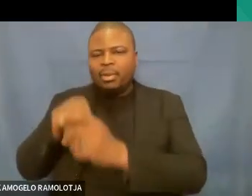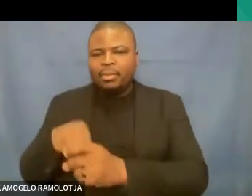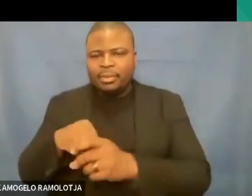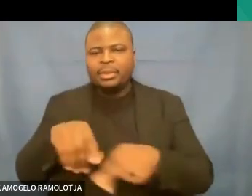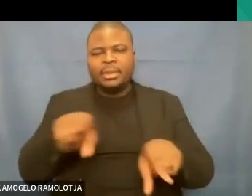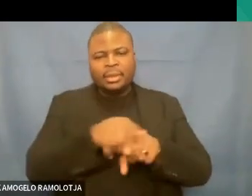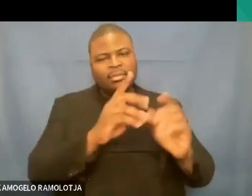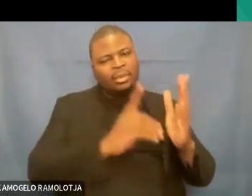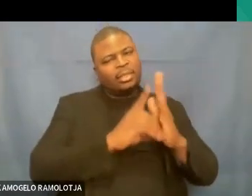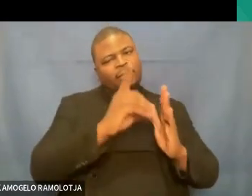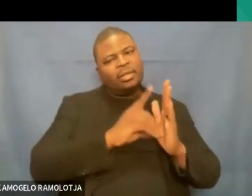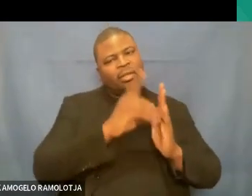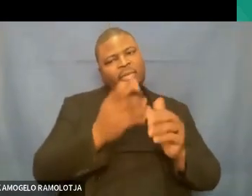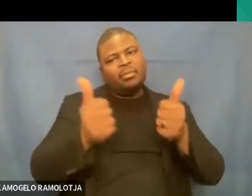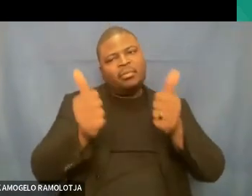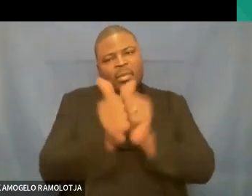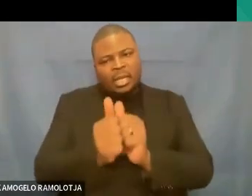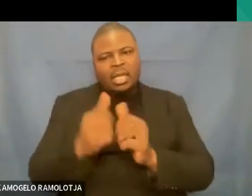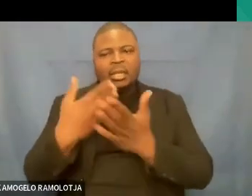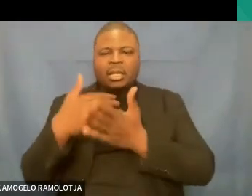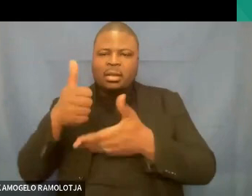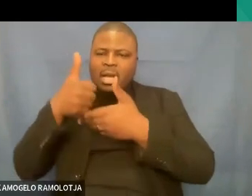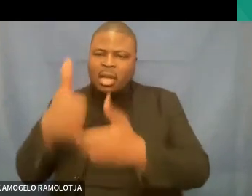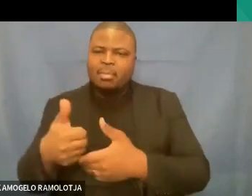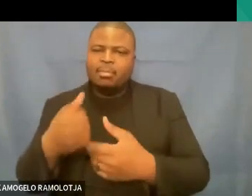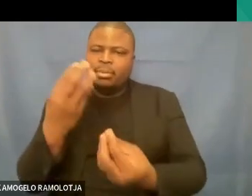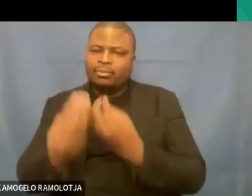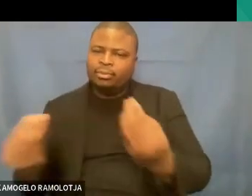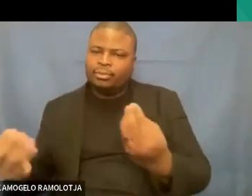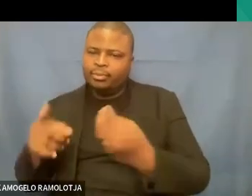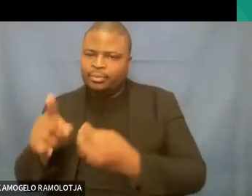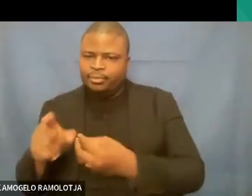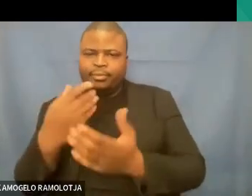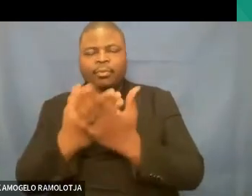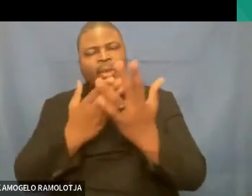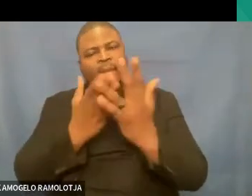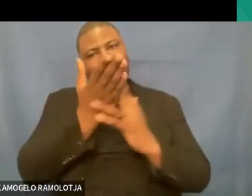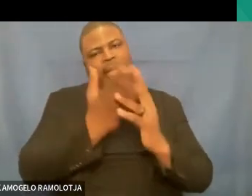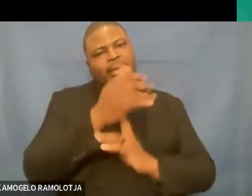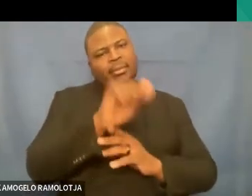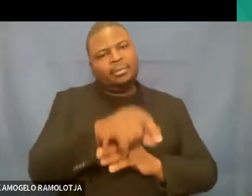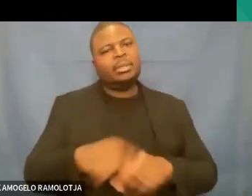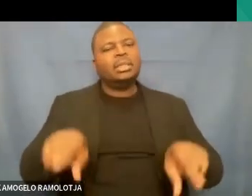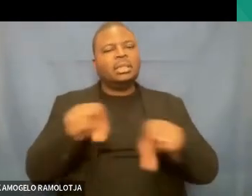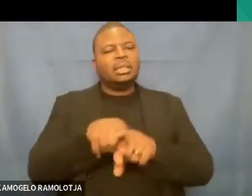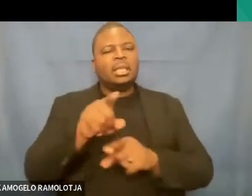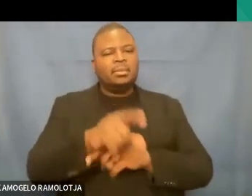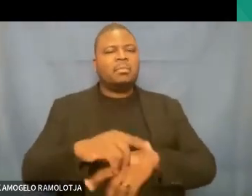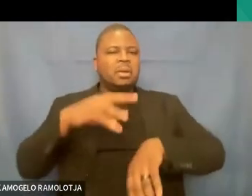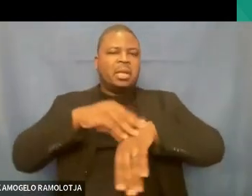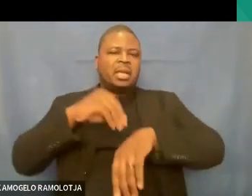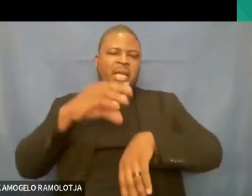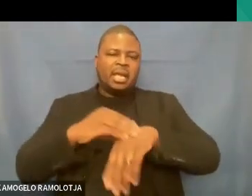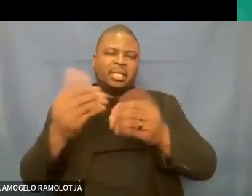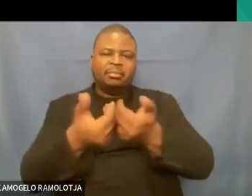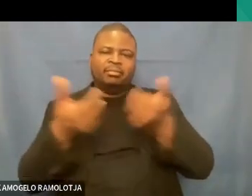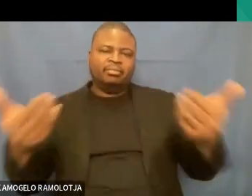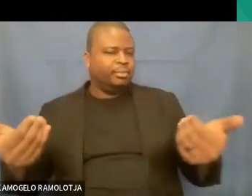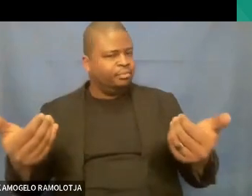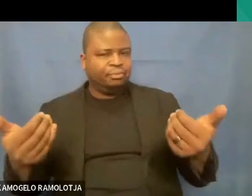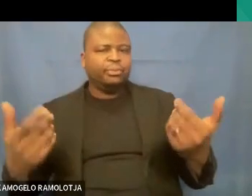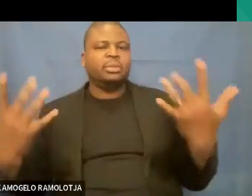fund services for minors, and also support M&E frameworks to collect age disaggregated data. Next